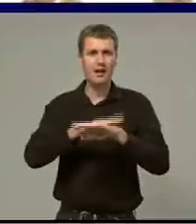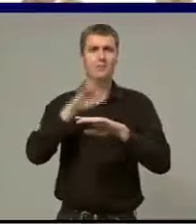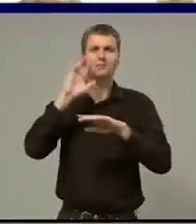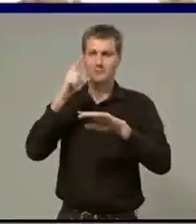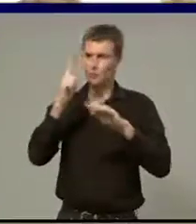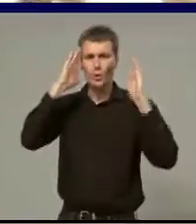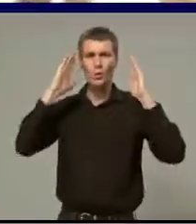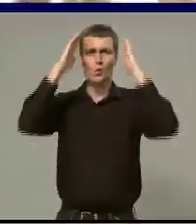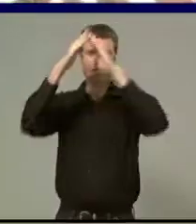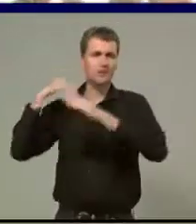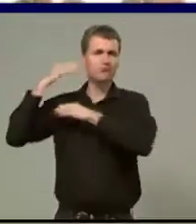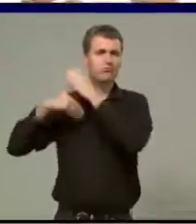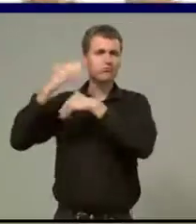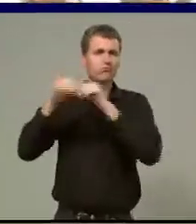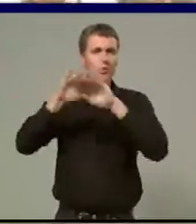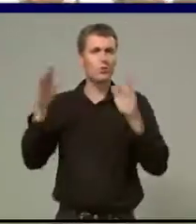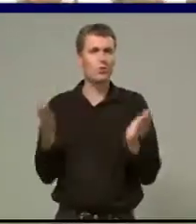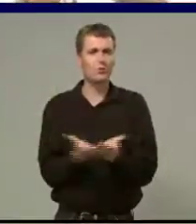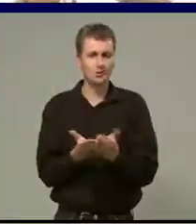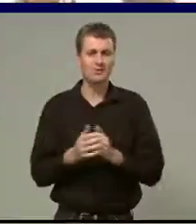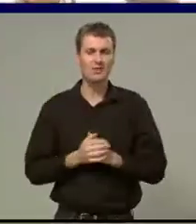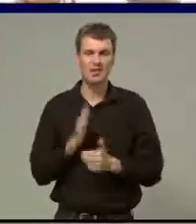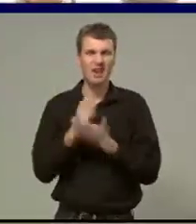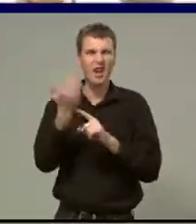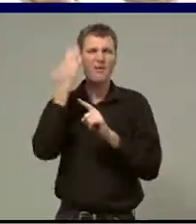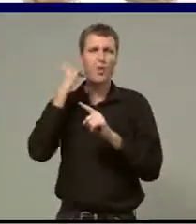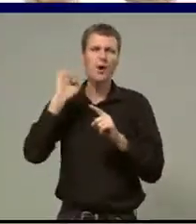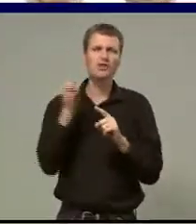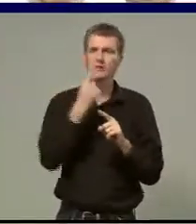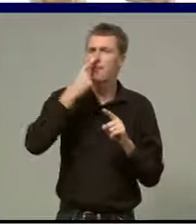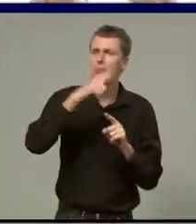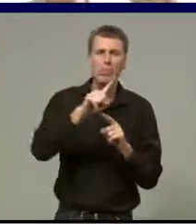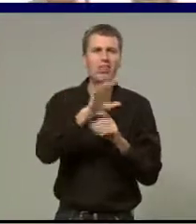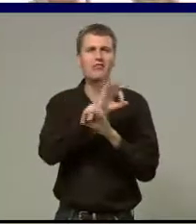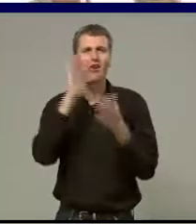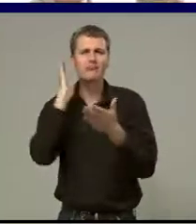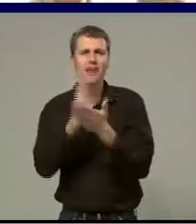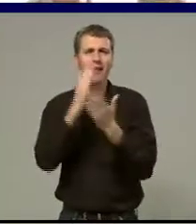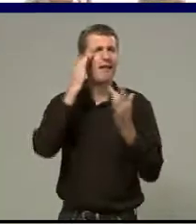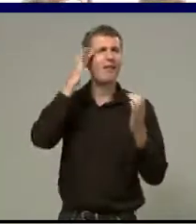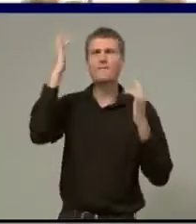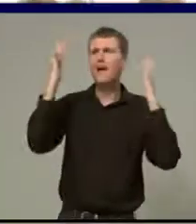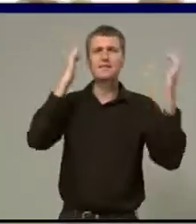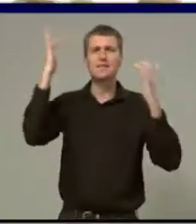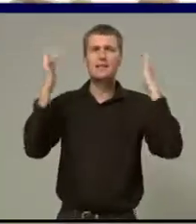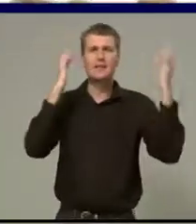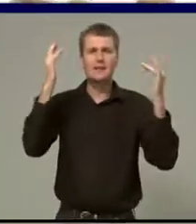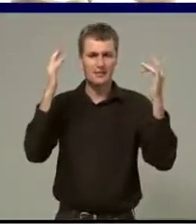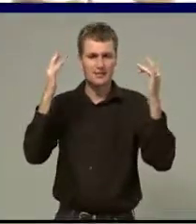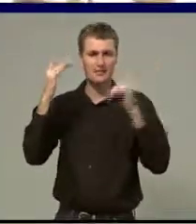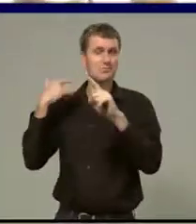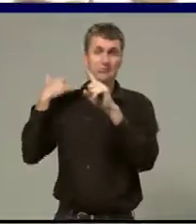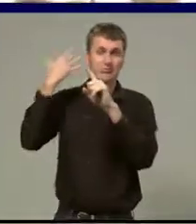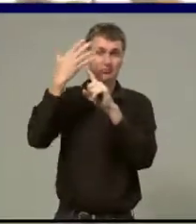modern world. Wizards have been either figures of legend or myth or escapist financial